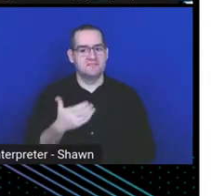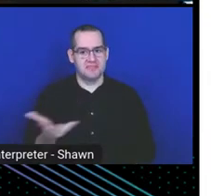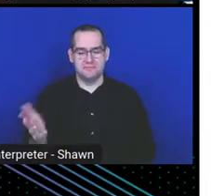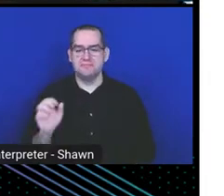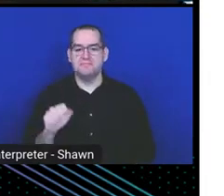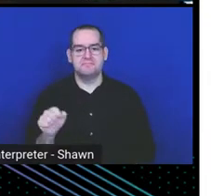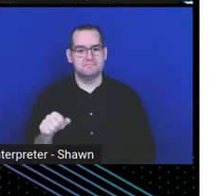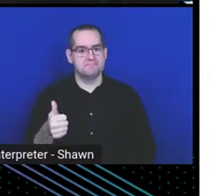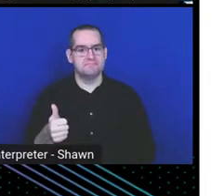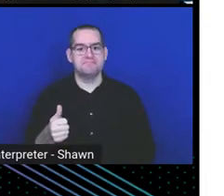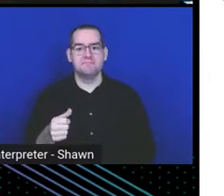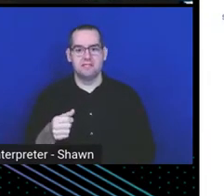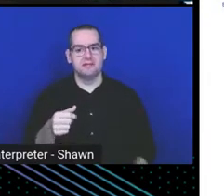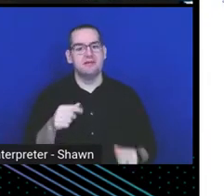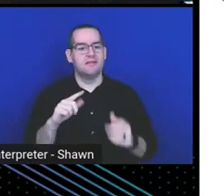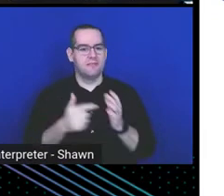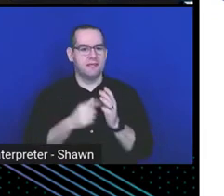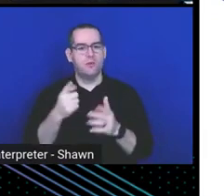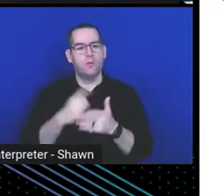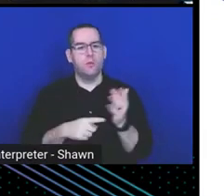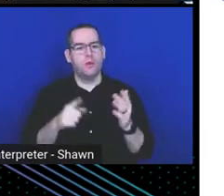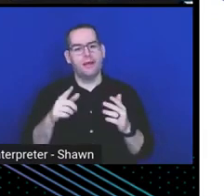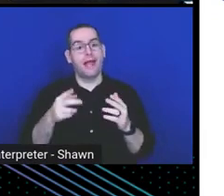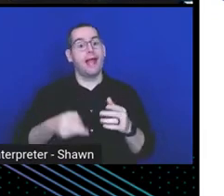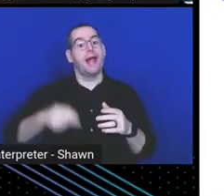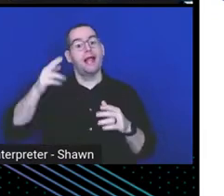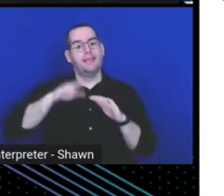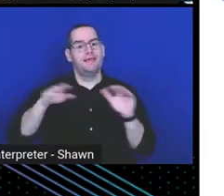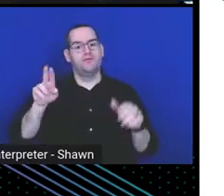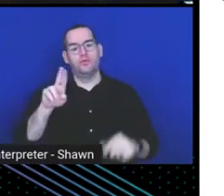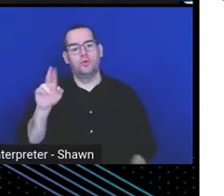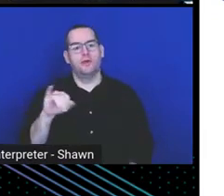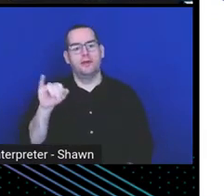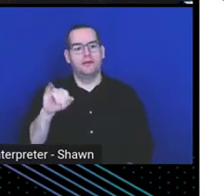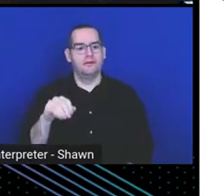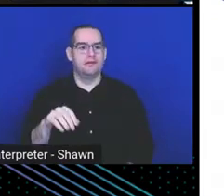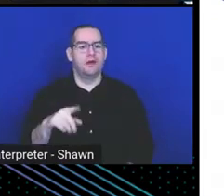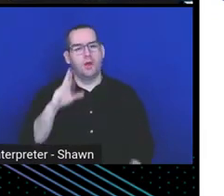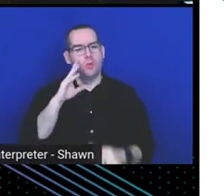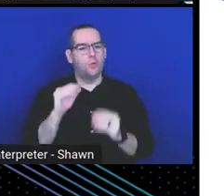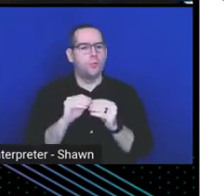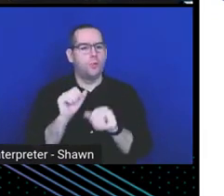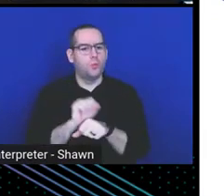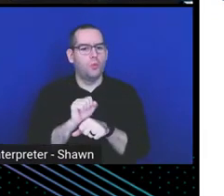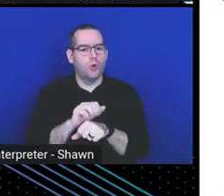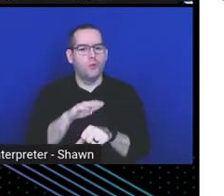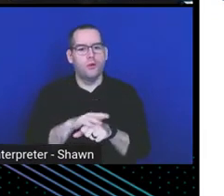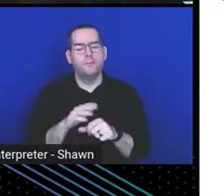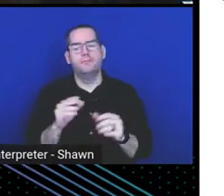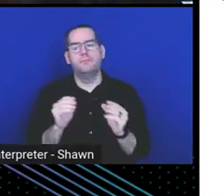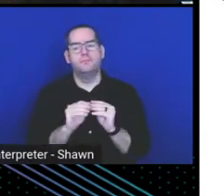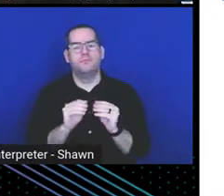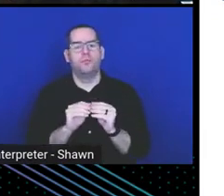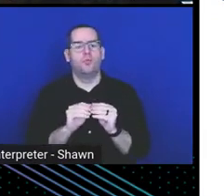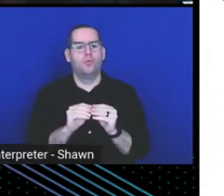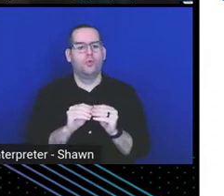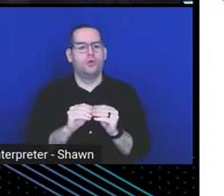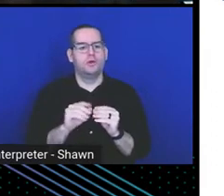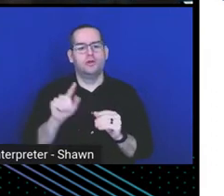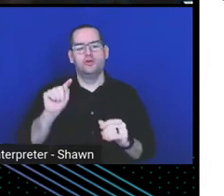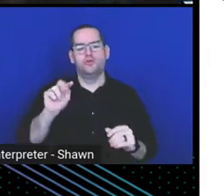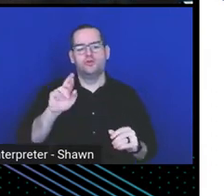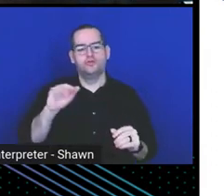yeah, this is what is on a very high level, the UI, and I think they are working more on getting the triggers portion